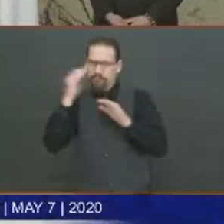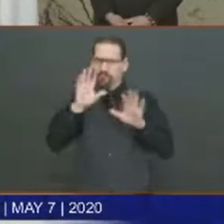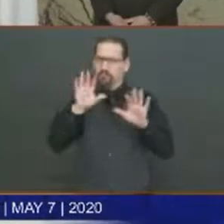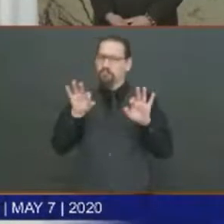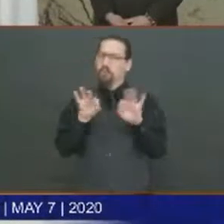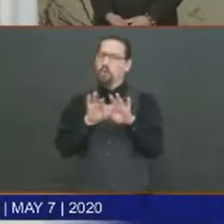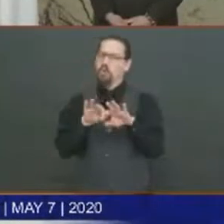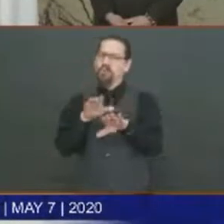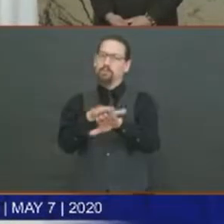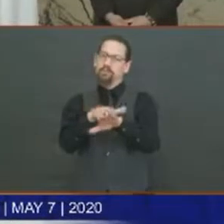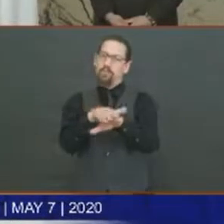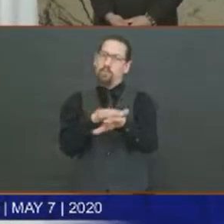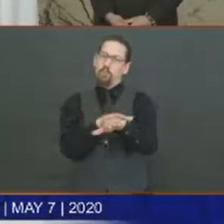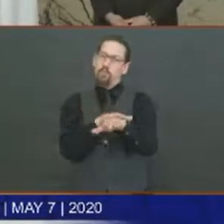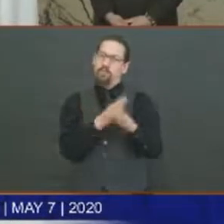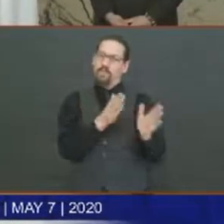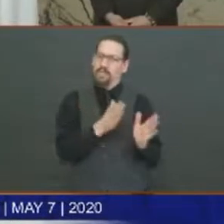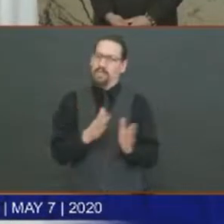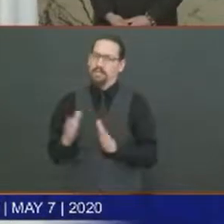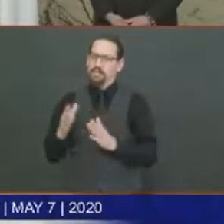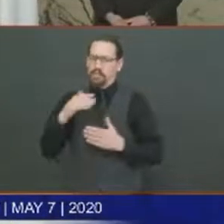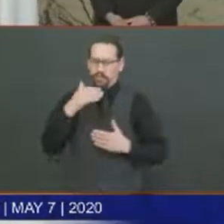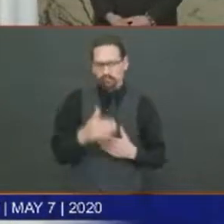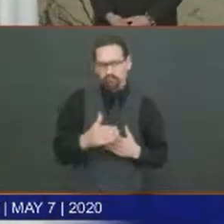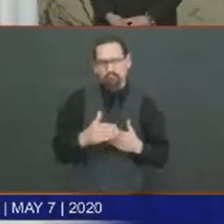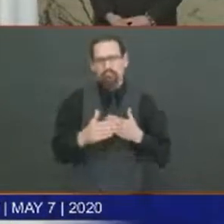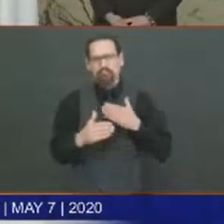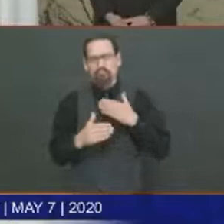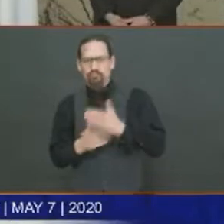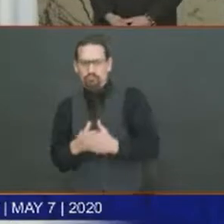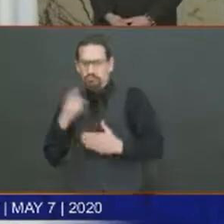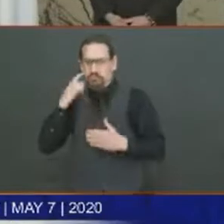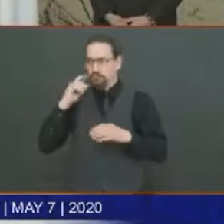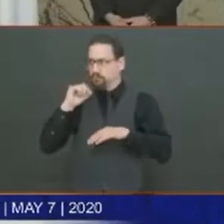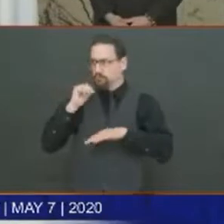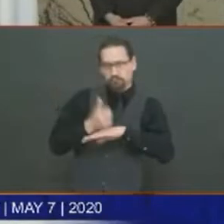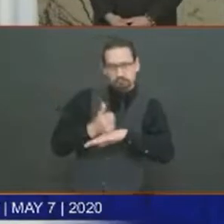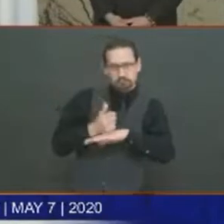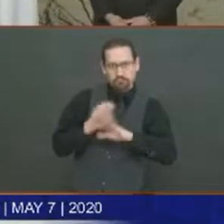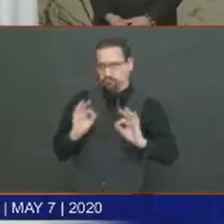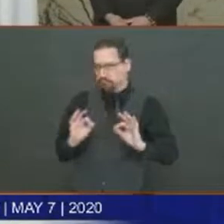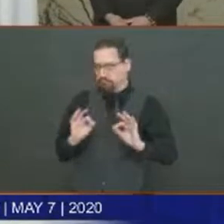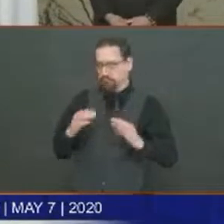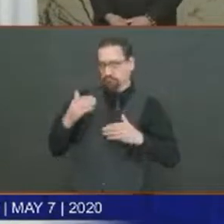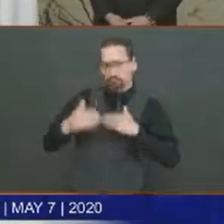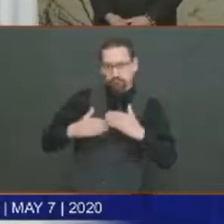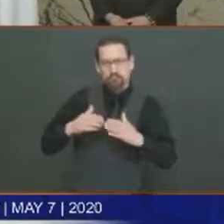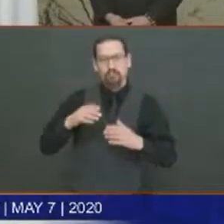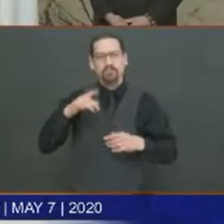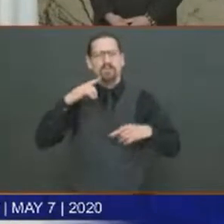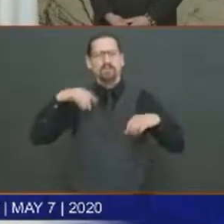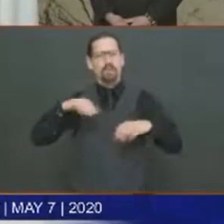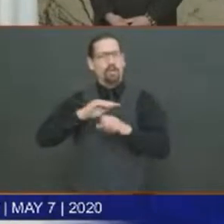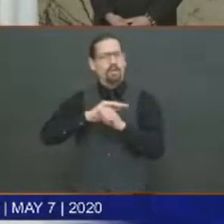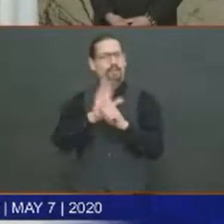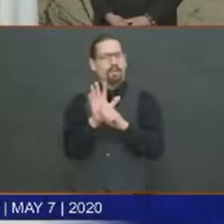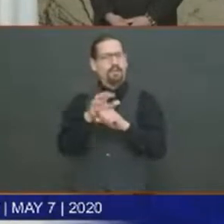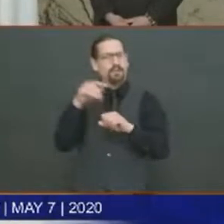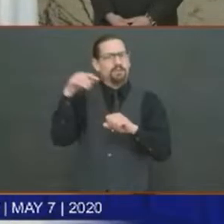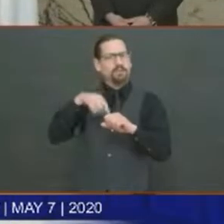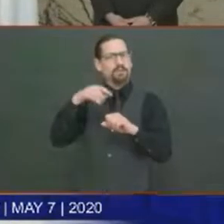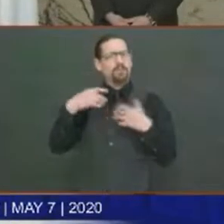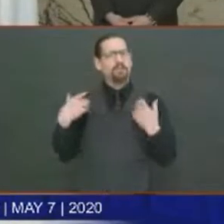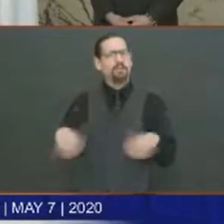as a nation, as a state, as a nation, as a world, one thing about this virus is that